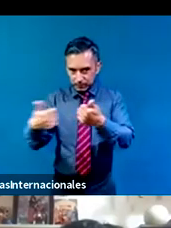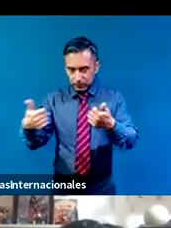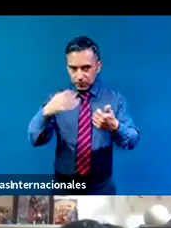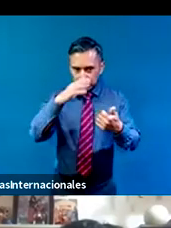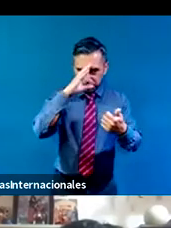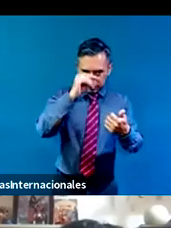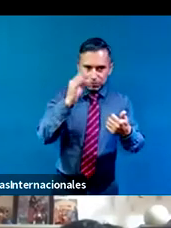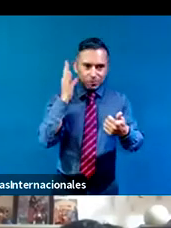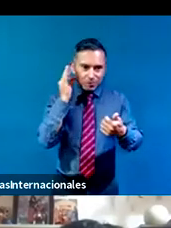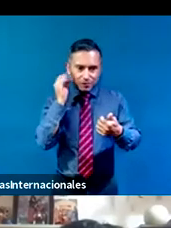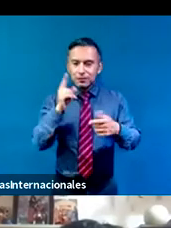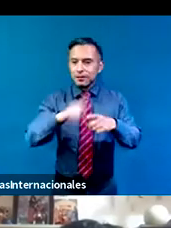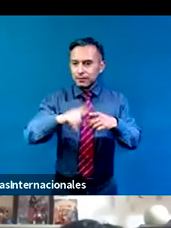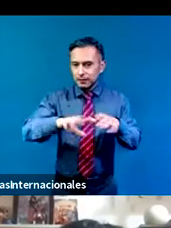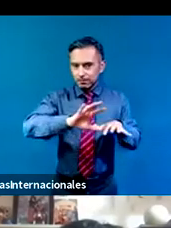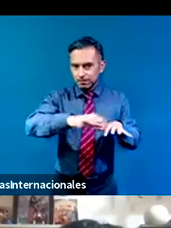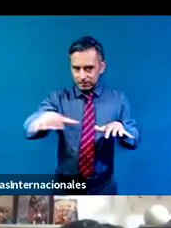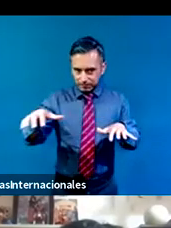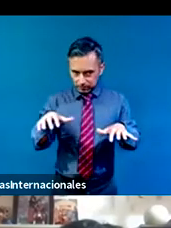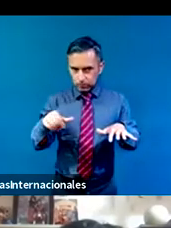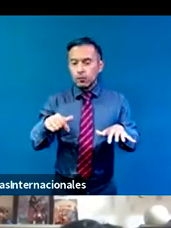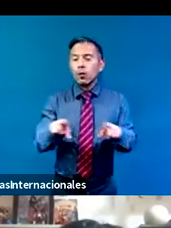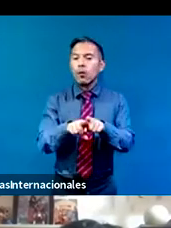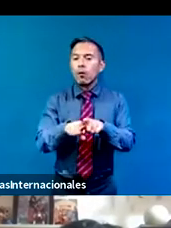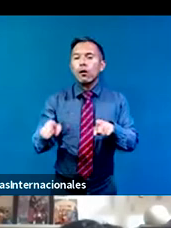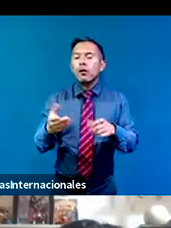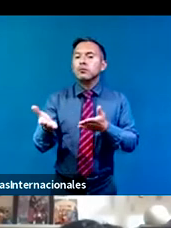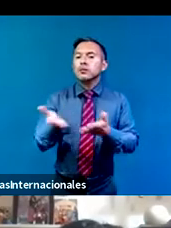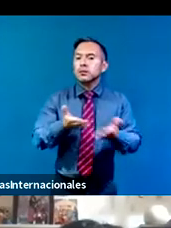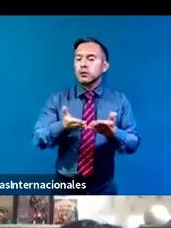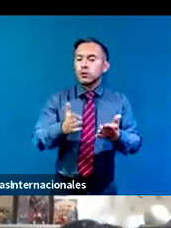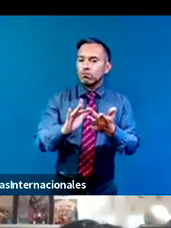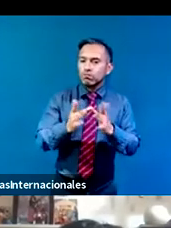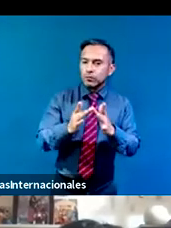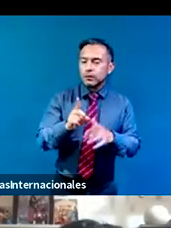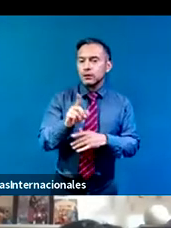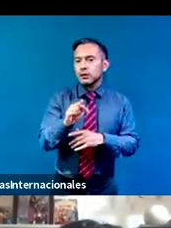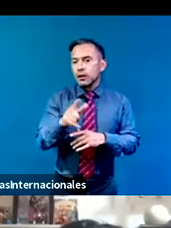digital and financial services, to help women have be counted